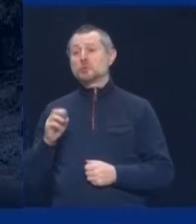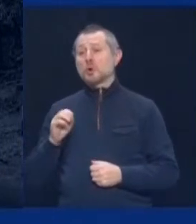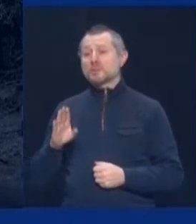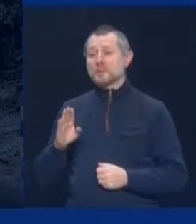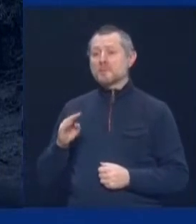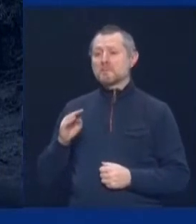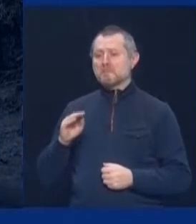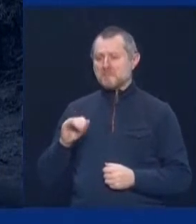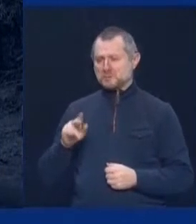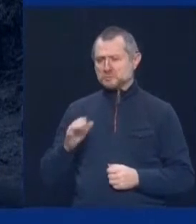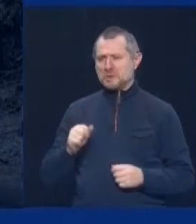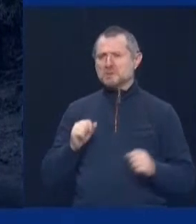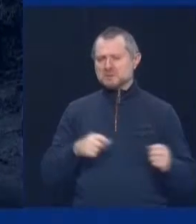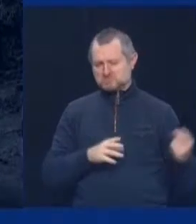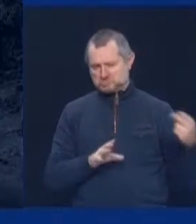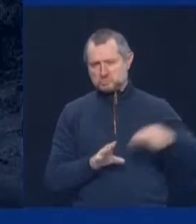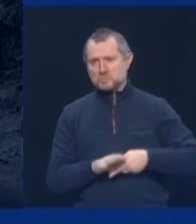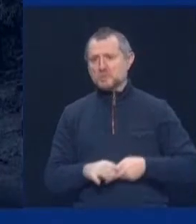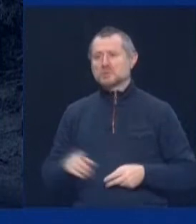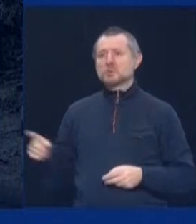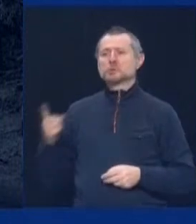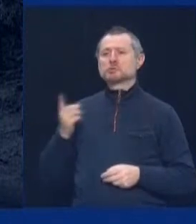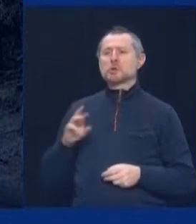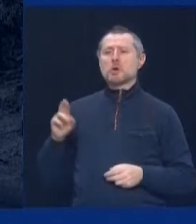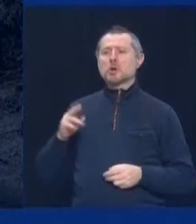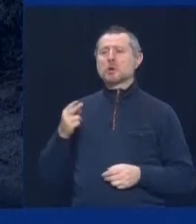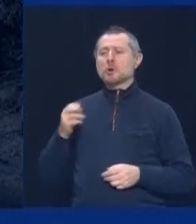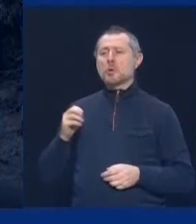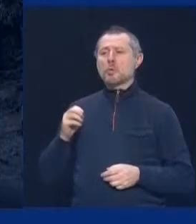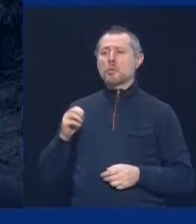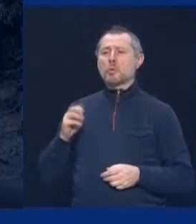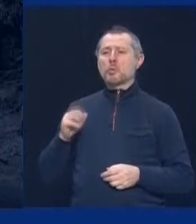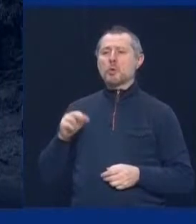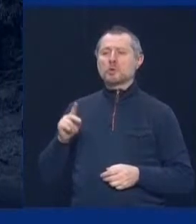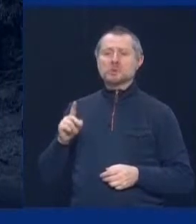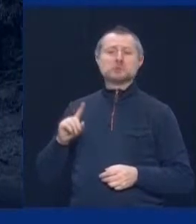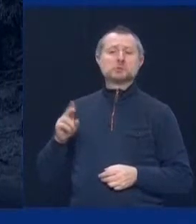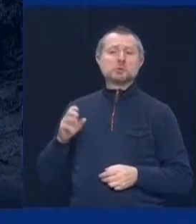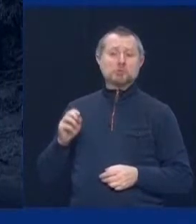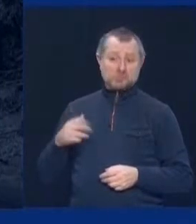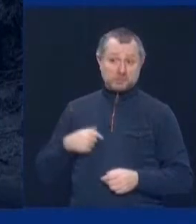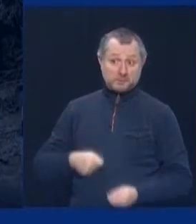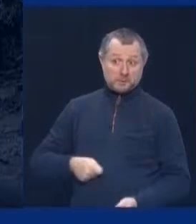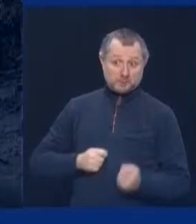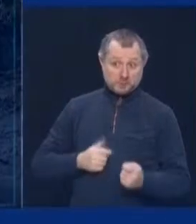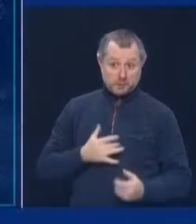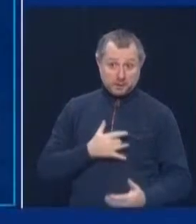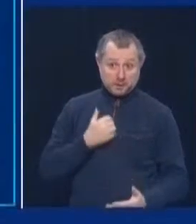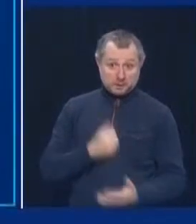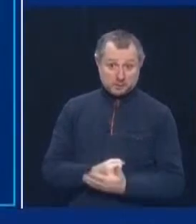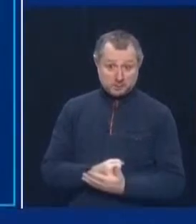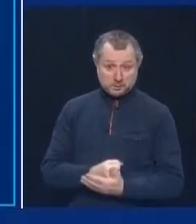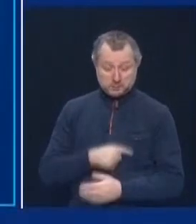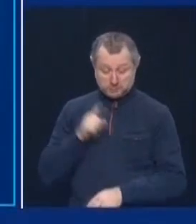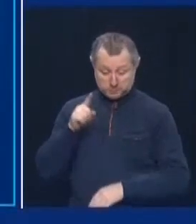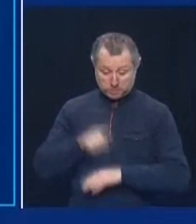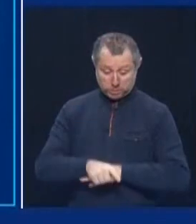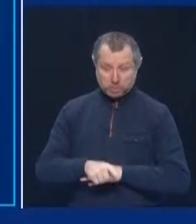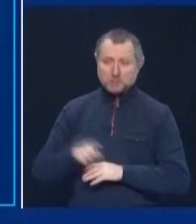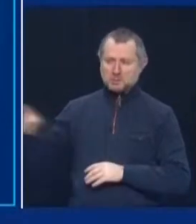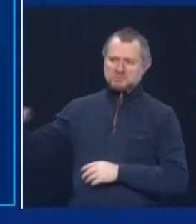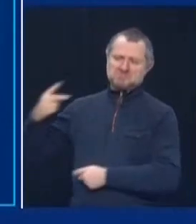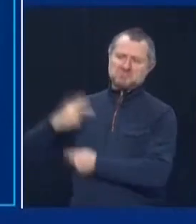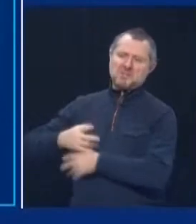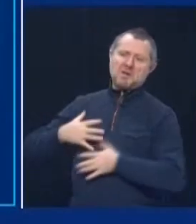Zucker. So if I fall over from a heart attack from shoveling the snow, Dr. Zucker will be right there, which I